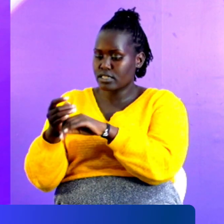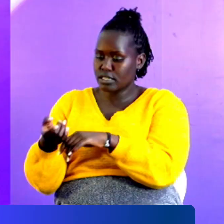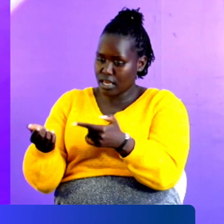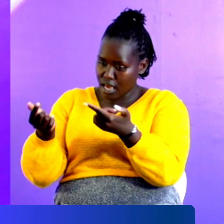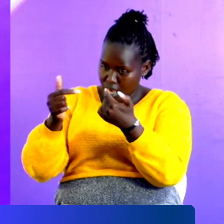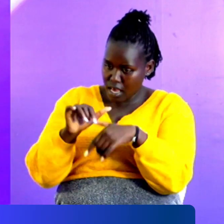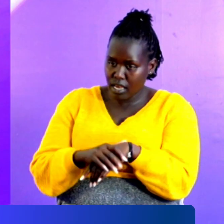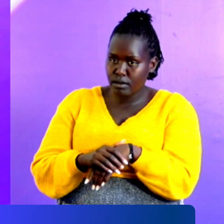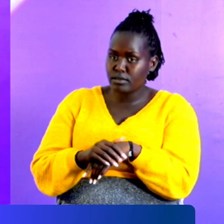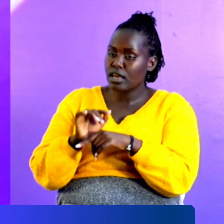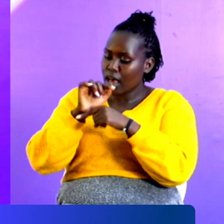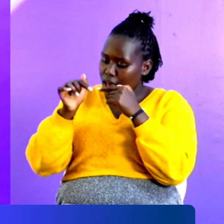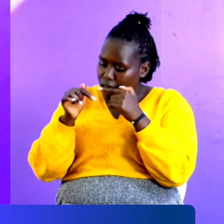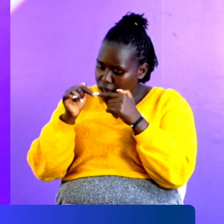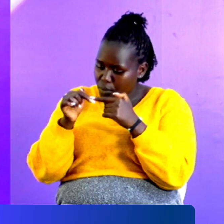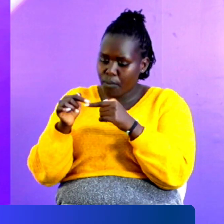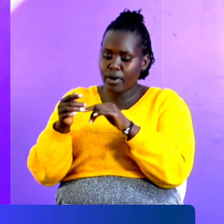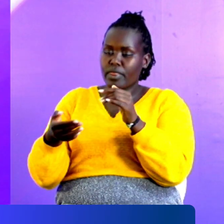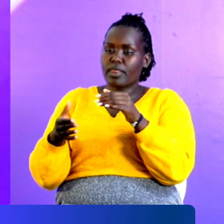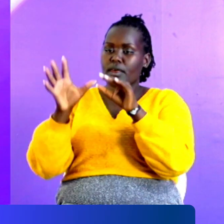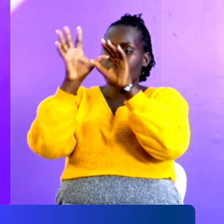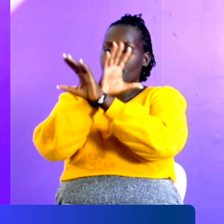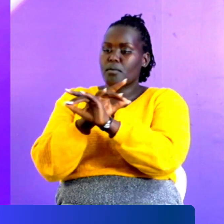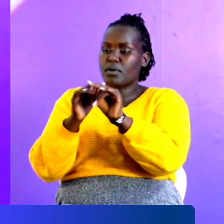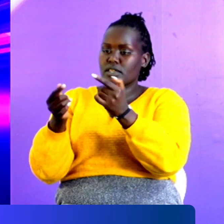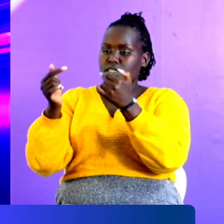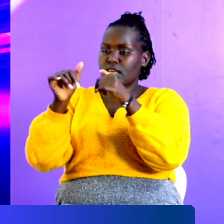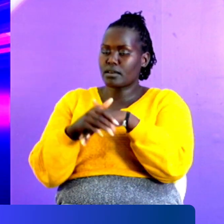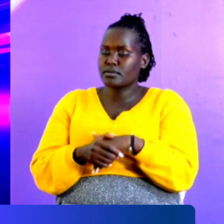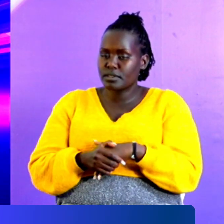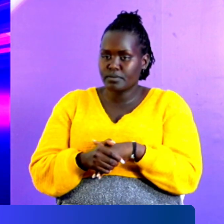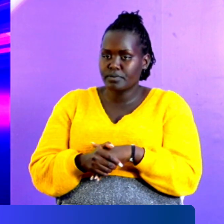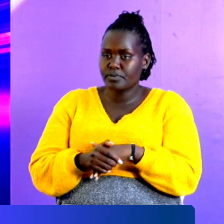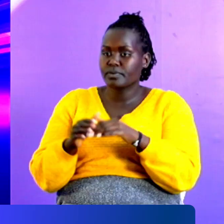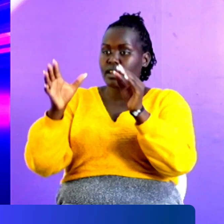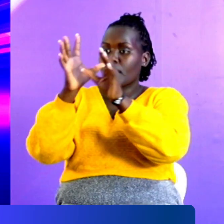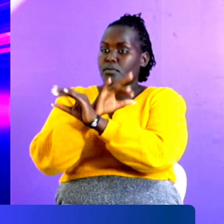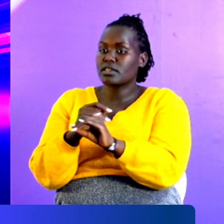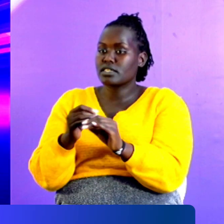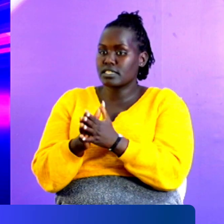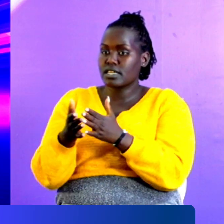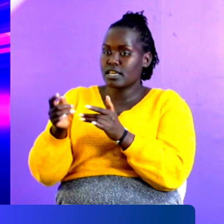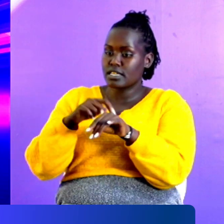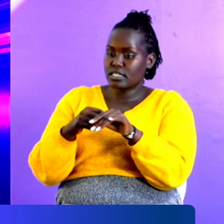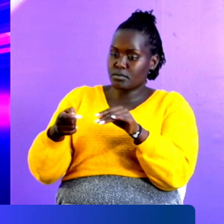Yes. When the president comes Of course, he's a party leader, so Ngoja. technically. Yeah. Ati president akiingia nyote mnasimama.